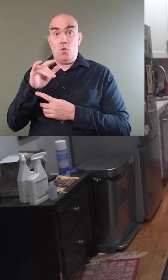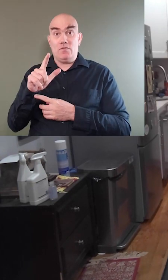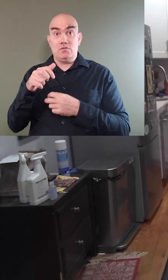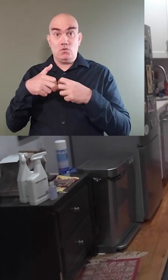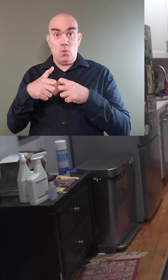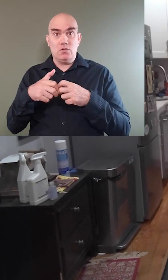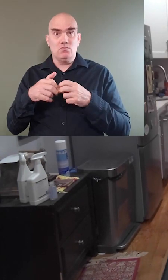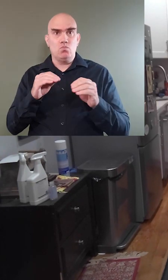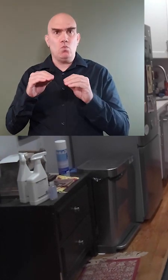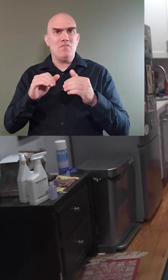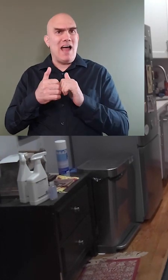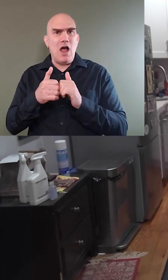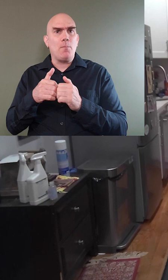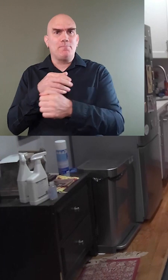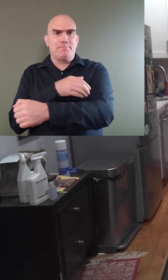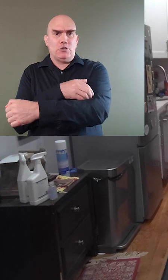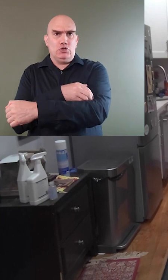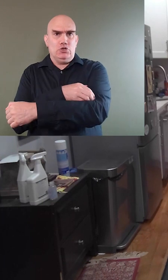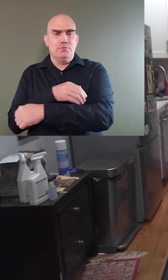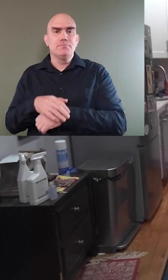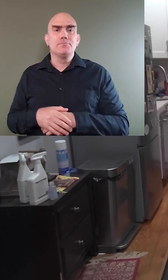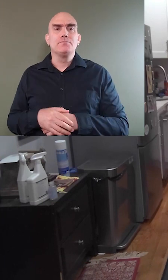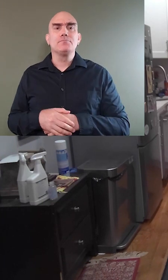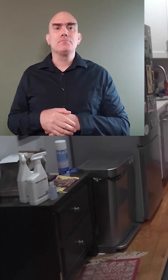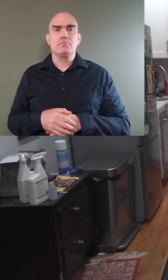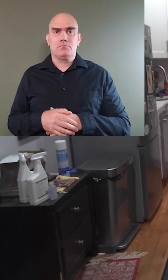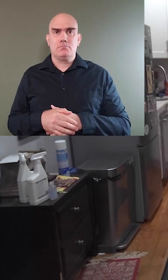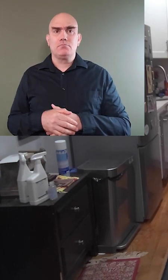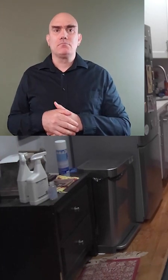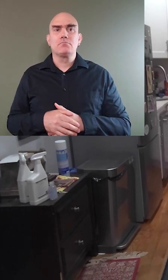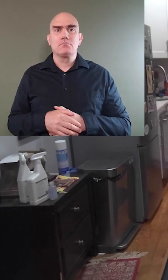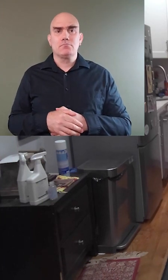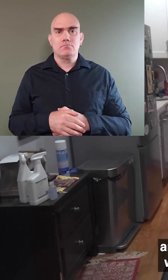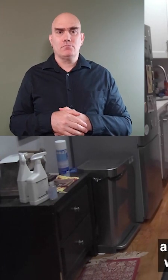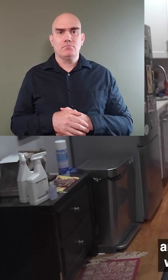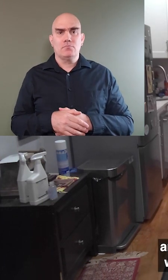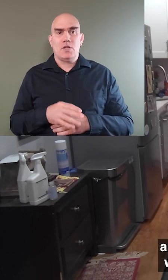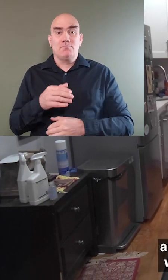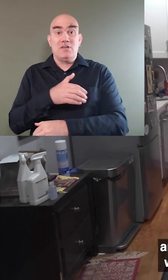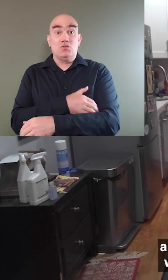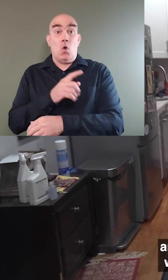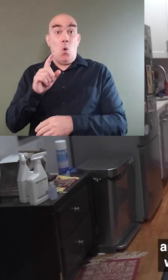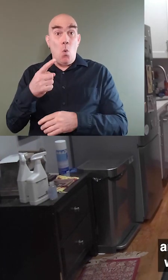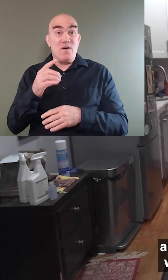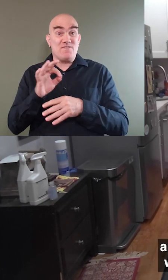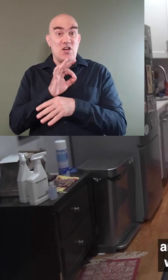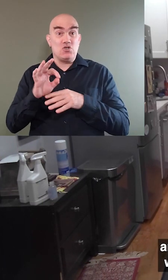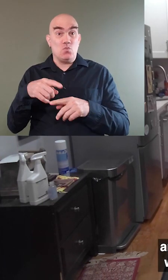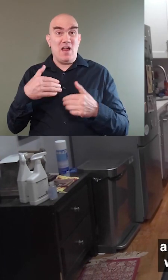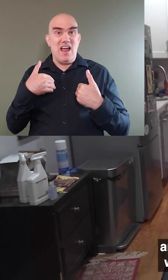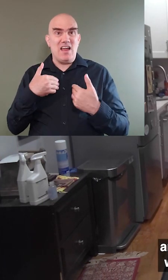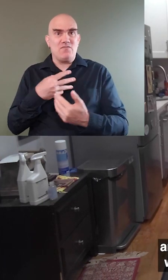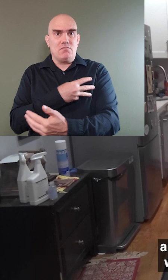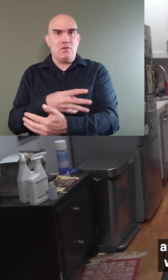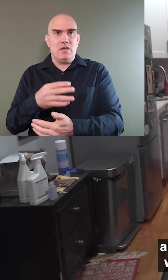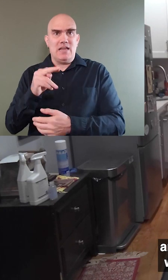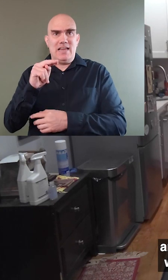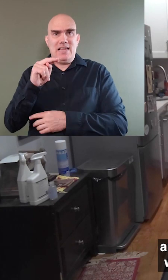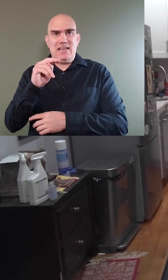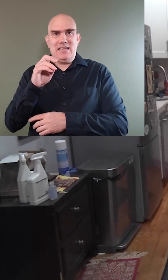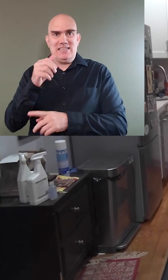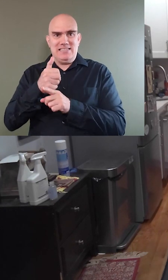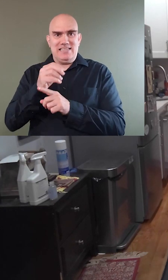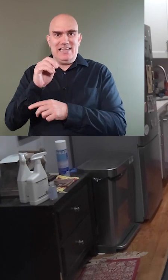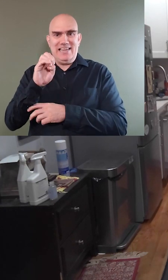Synovial joints are moved by muscles, and muscles only function when they are innervated.